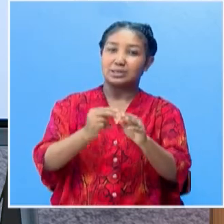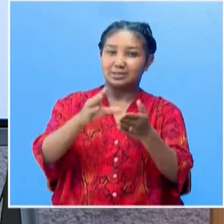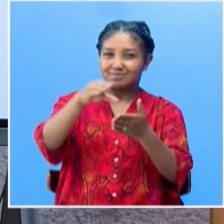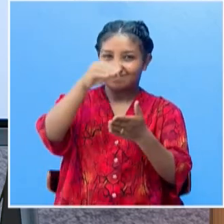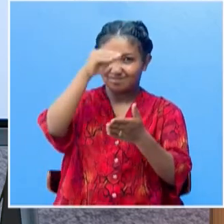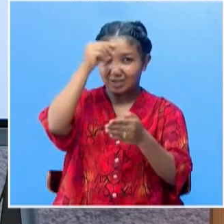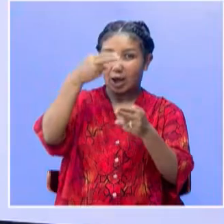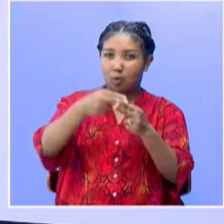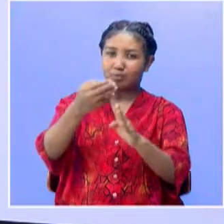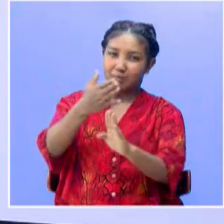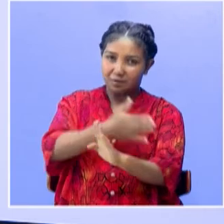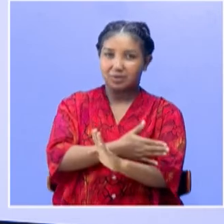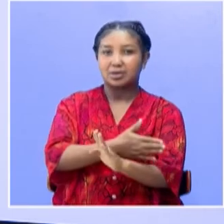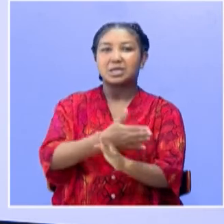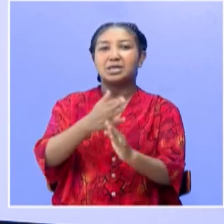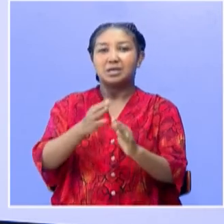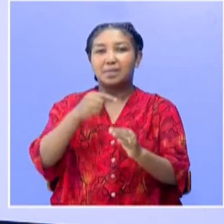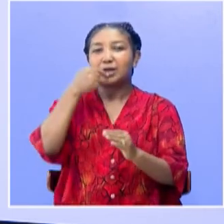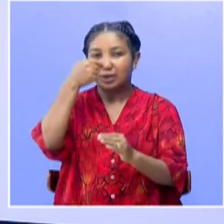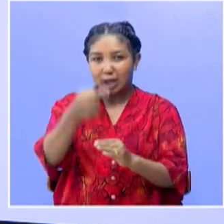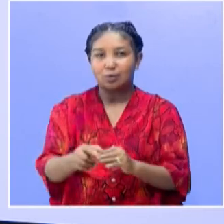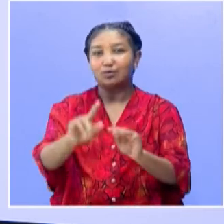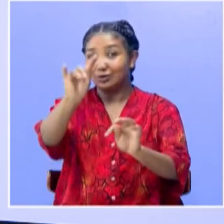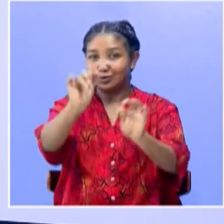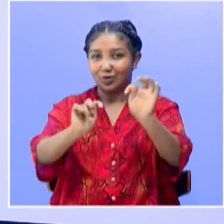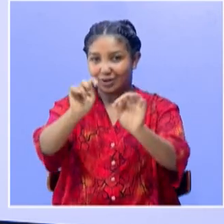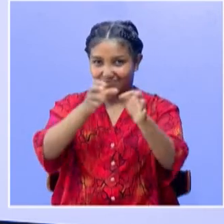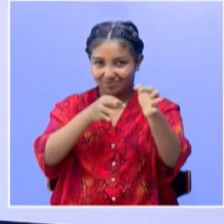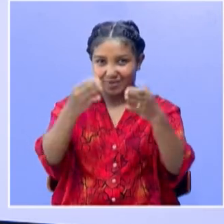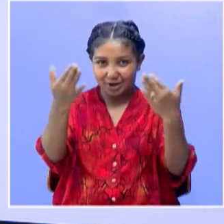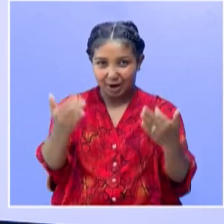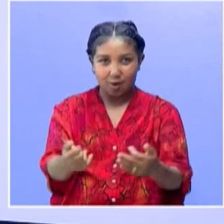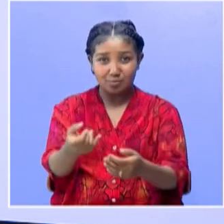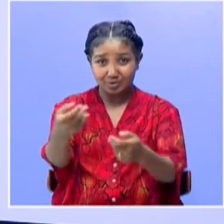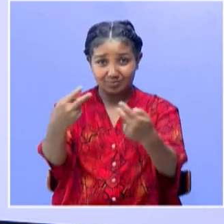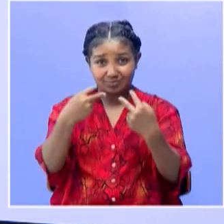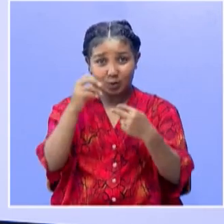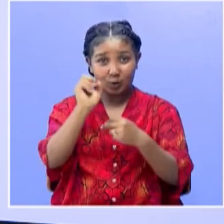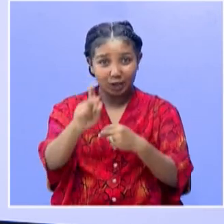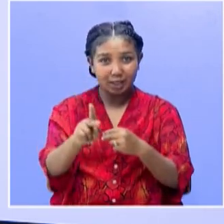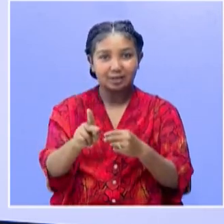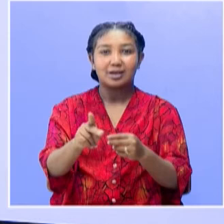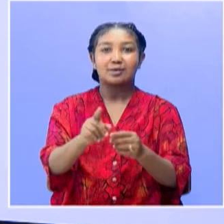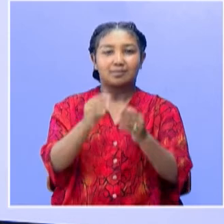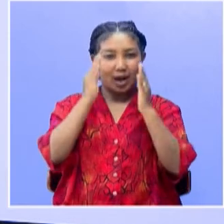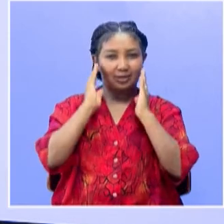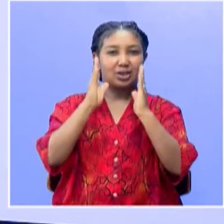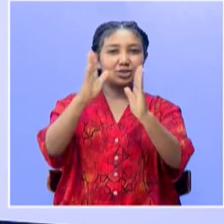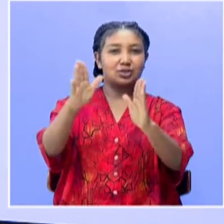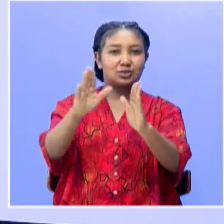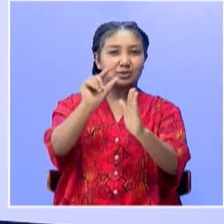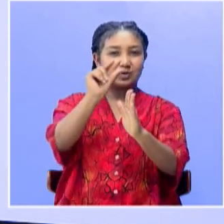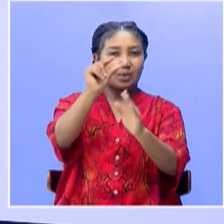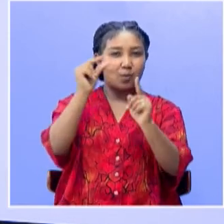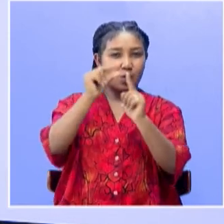lesson about nouns, let's talk or let me tell you a story. Listen to this story and give attention to some